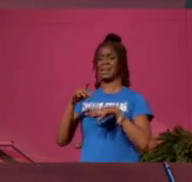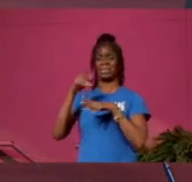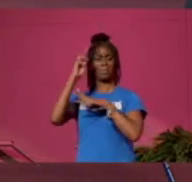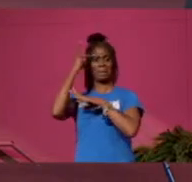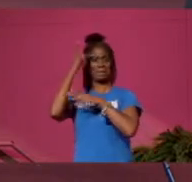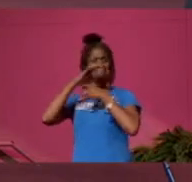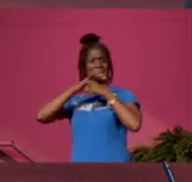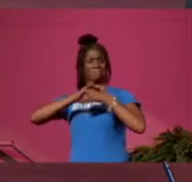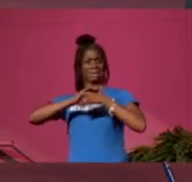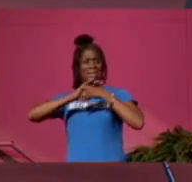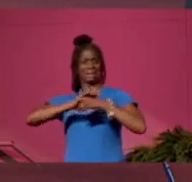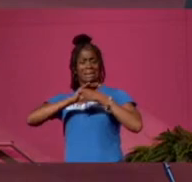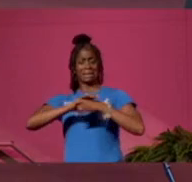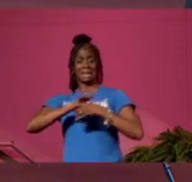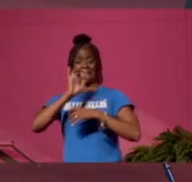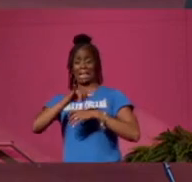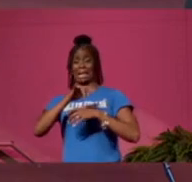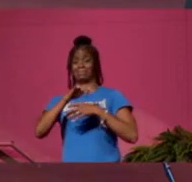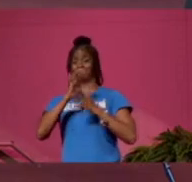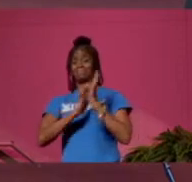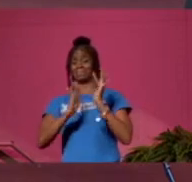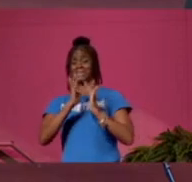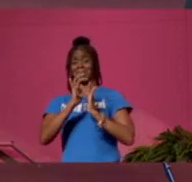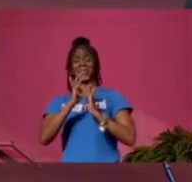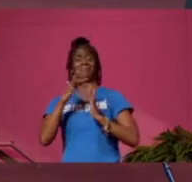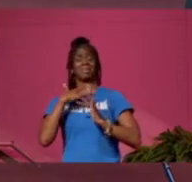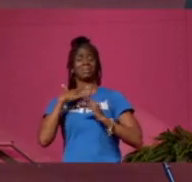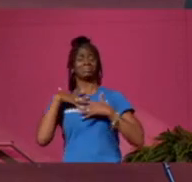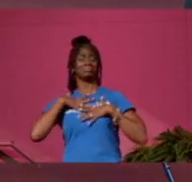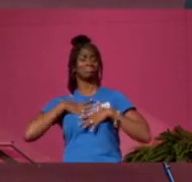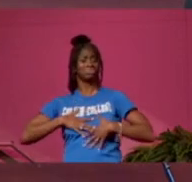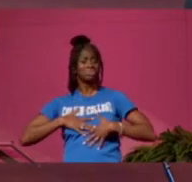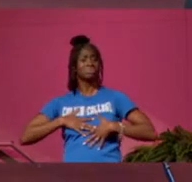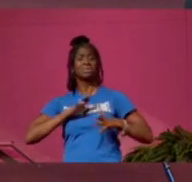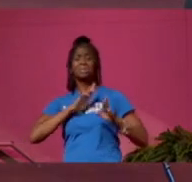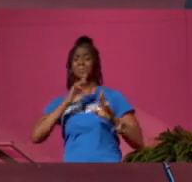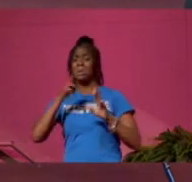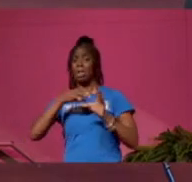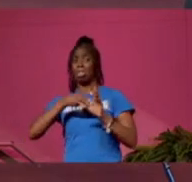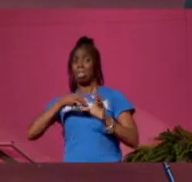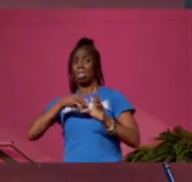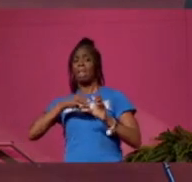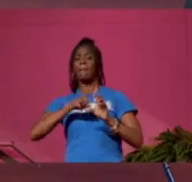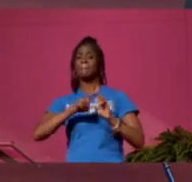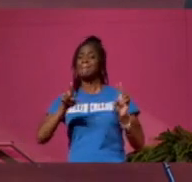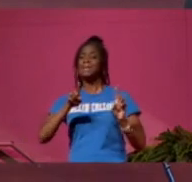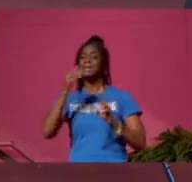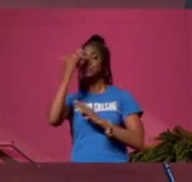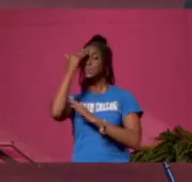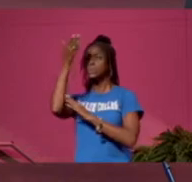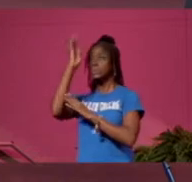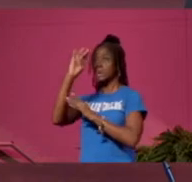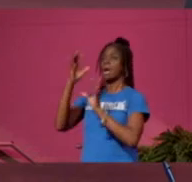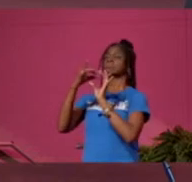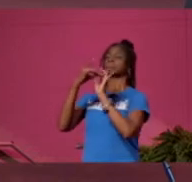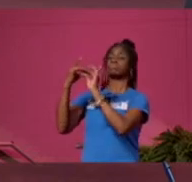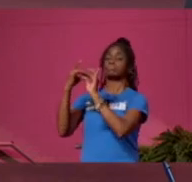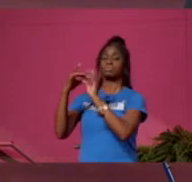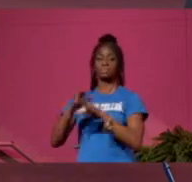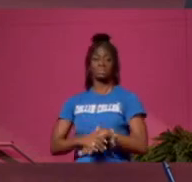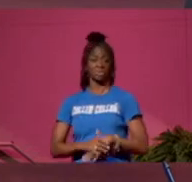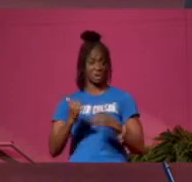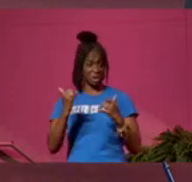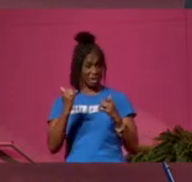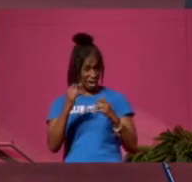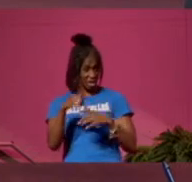And it is really enough to make him quit if he didn't know that God was with him. Come here, y'all. And I'm talking to some young person who's looking